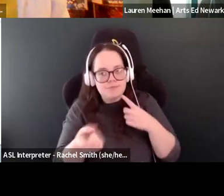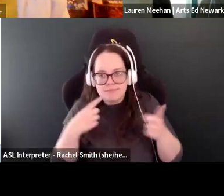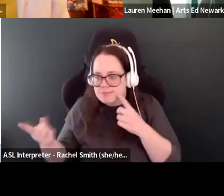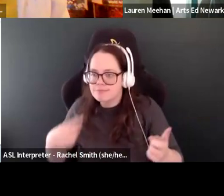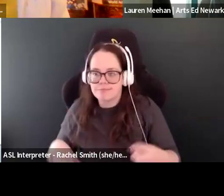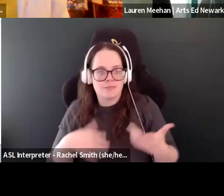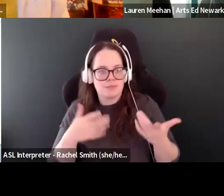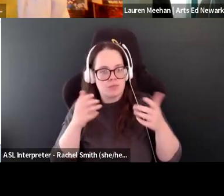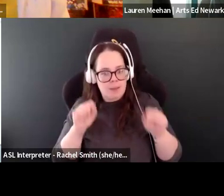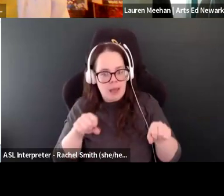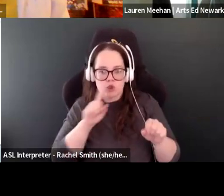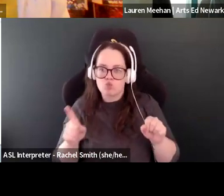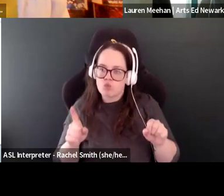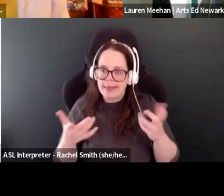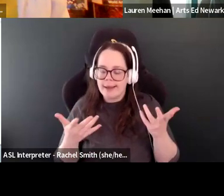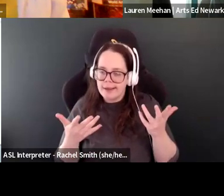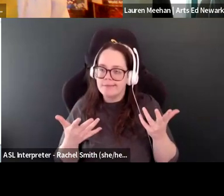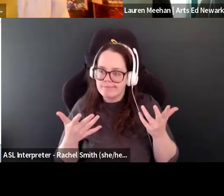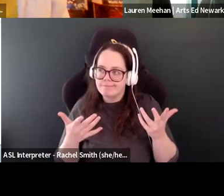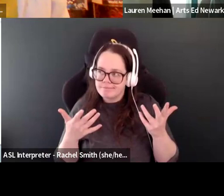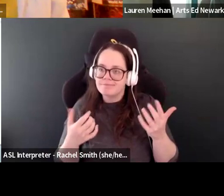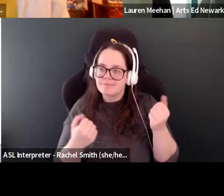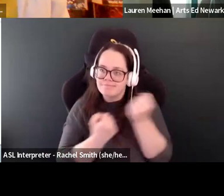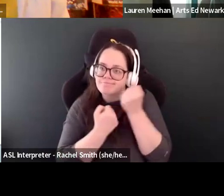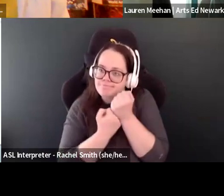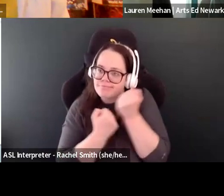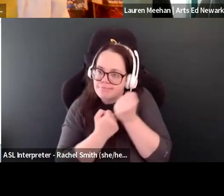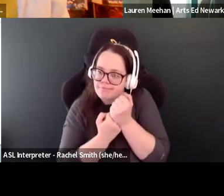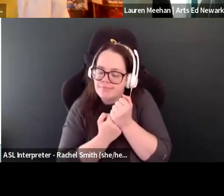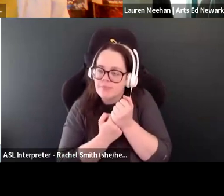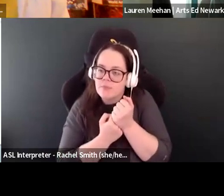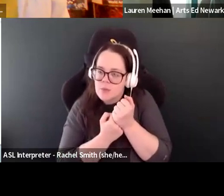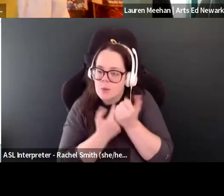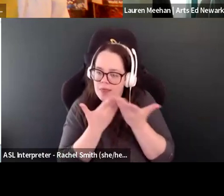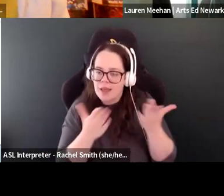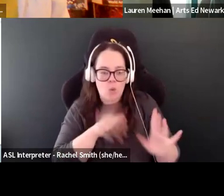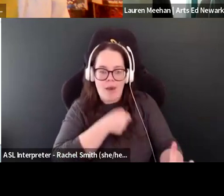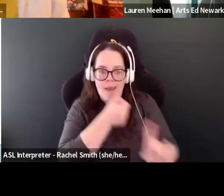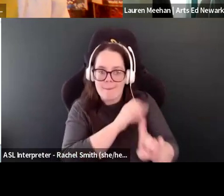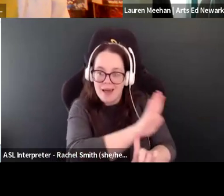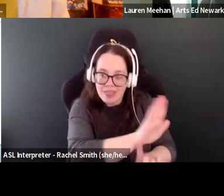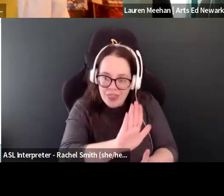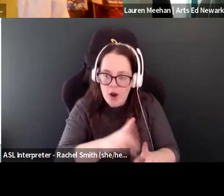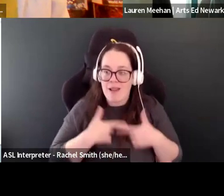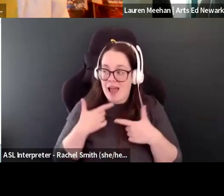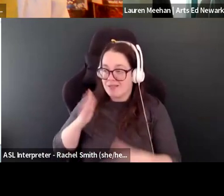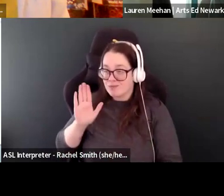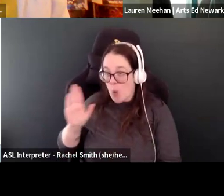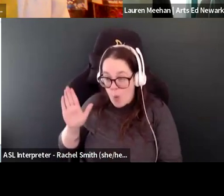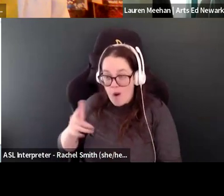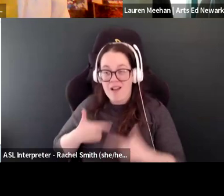the causes that affects their lives, your lives, and whomever, to be the change that you want to see in your community.